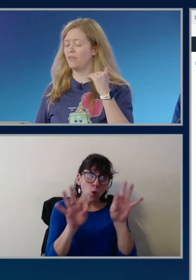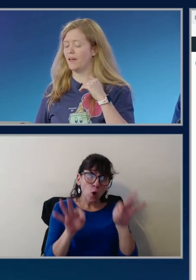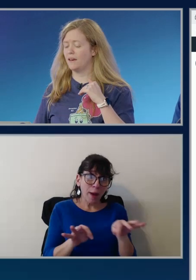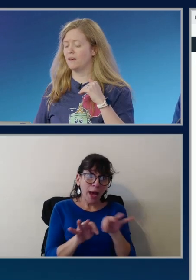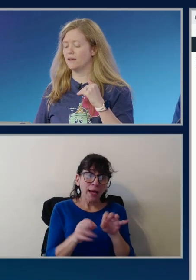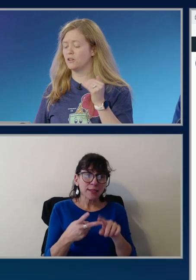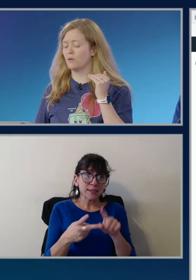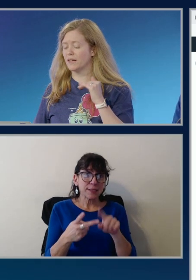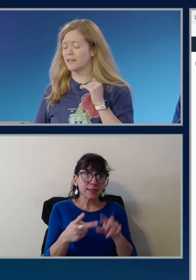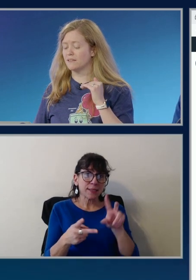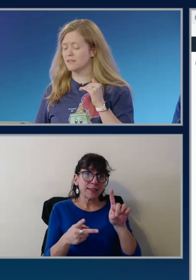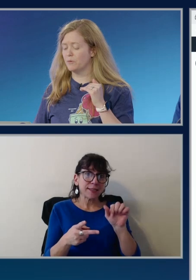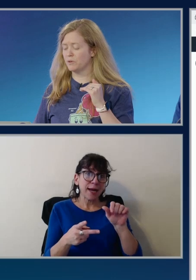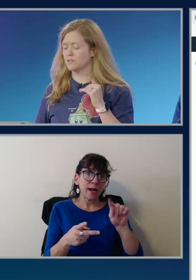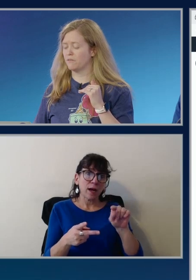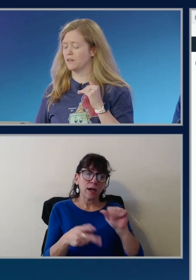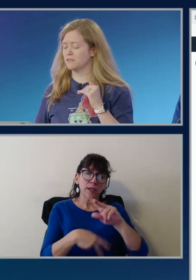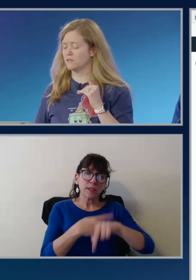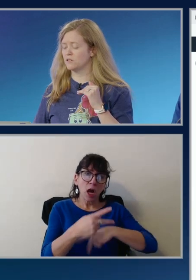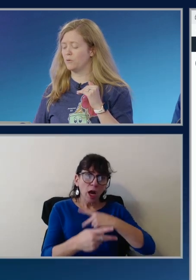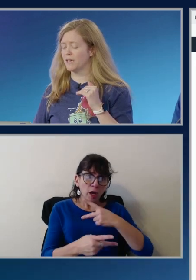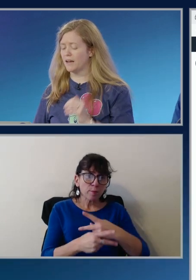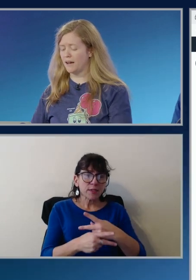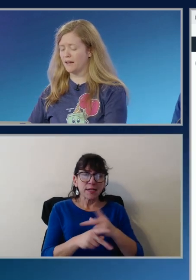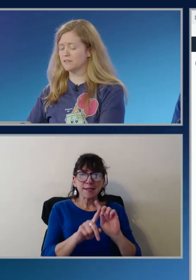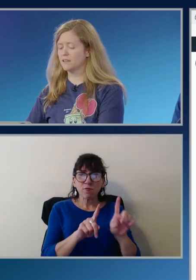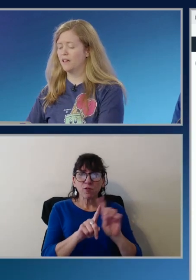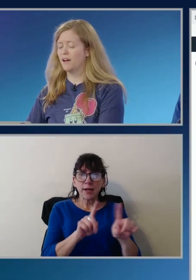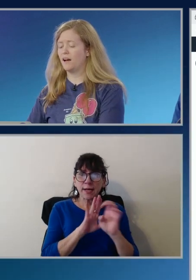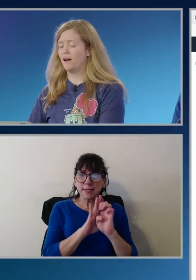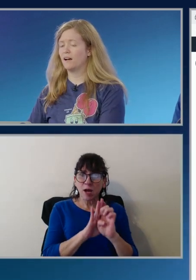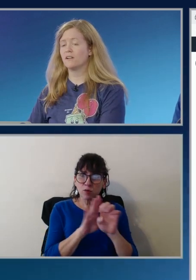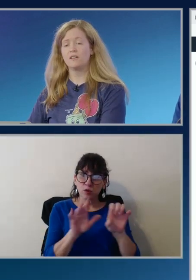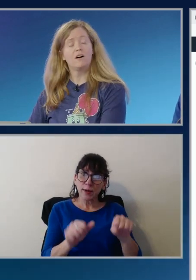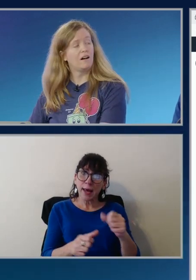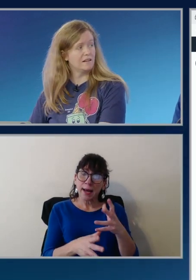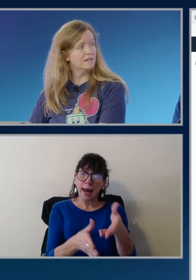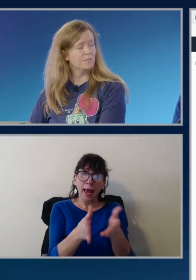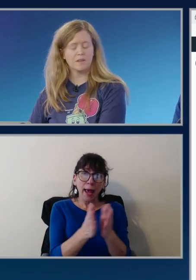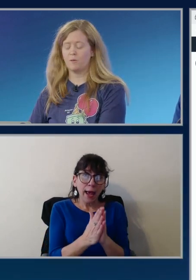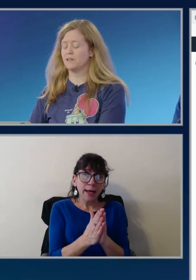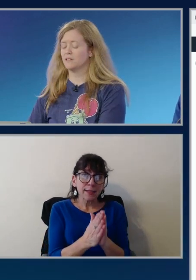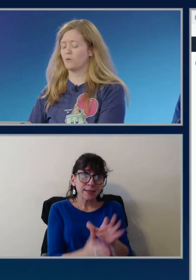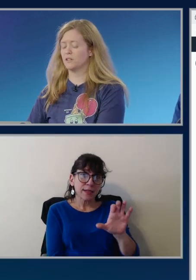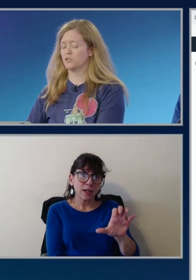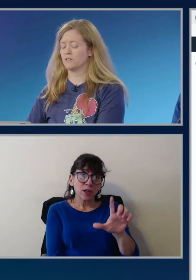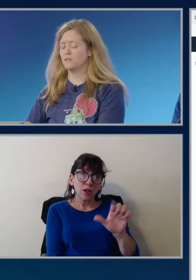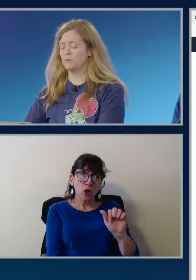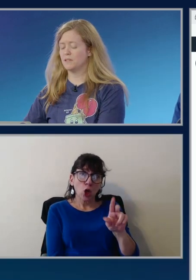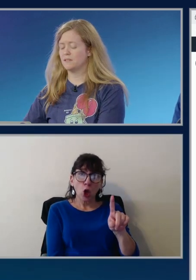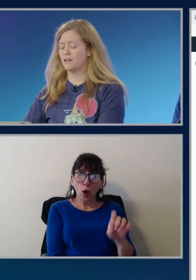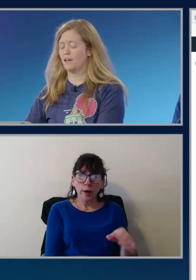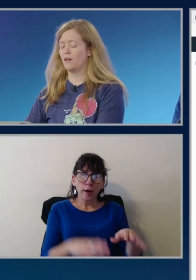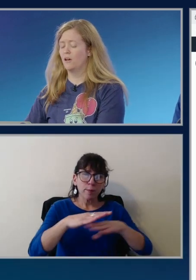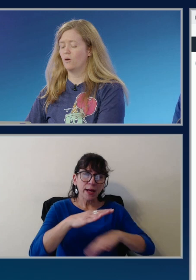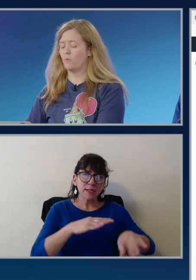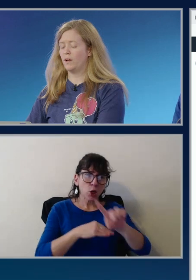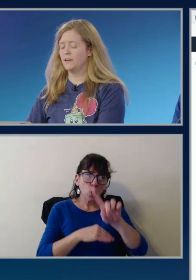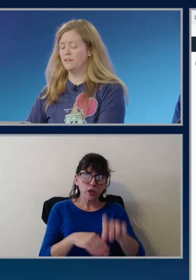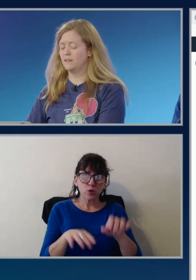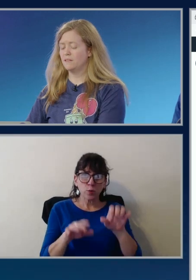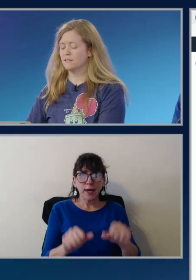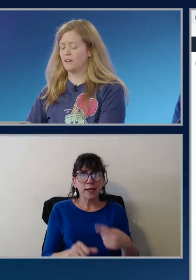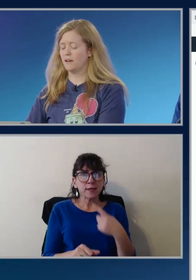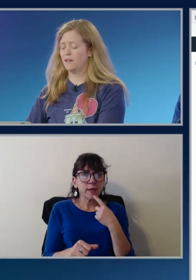and then, again, examples of this. And so we can ask Claude basic questions. We can say,